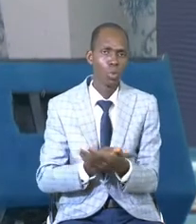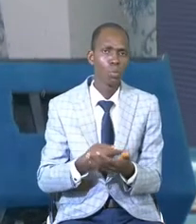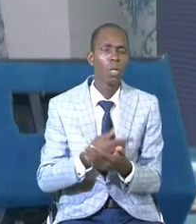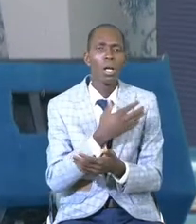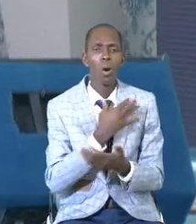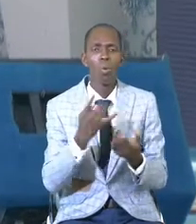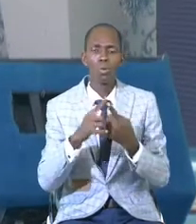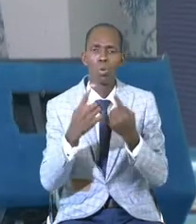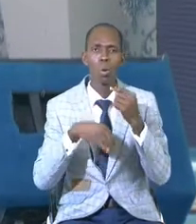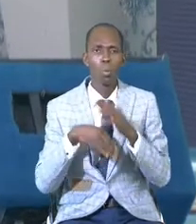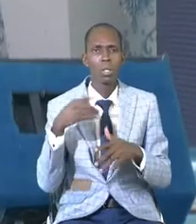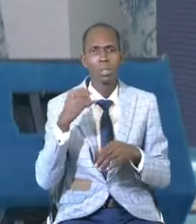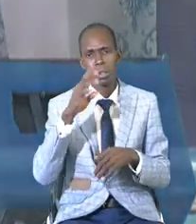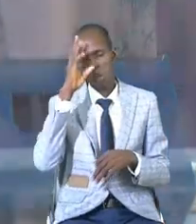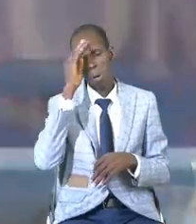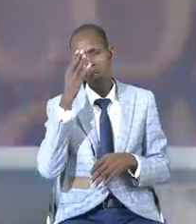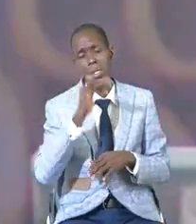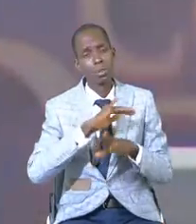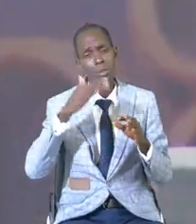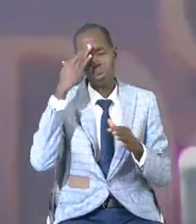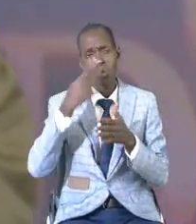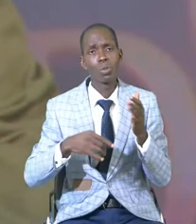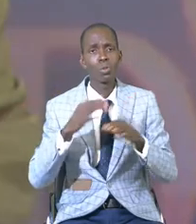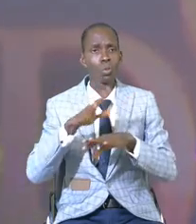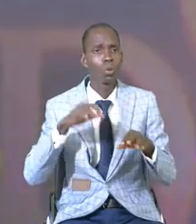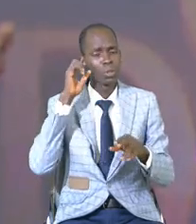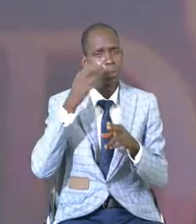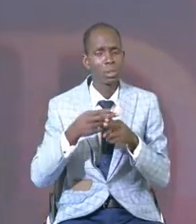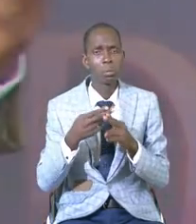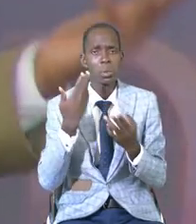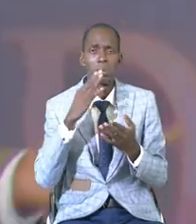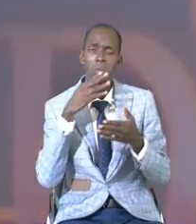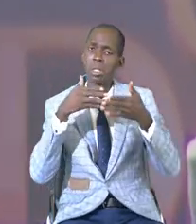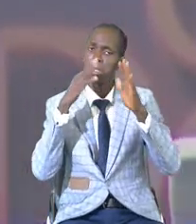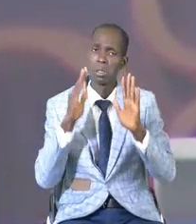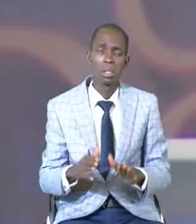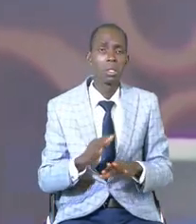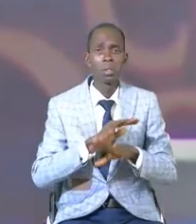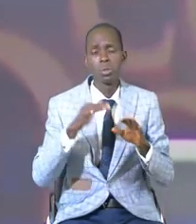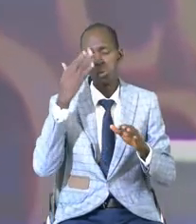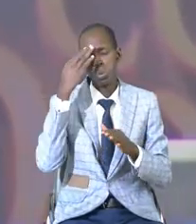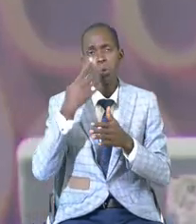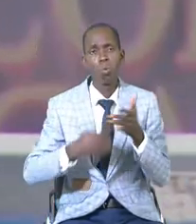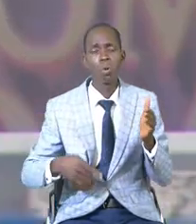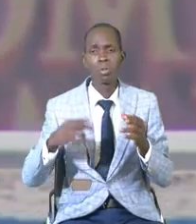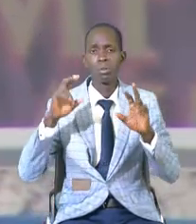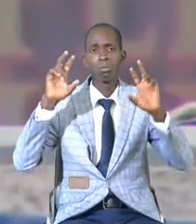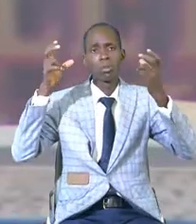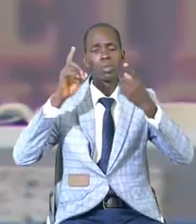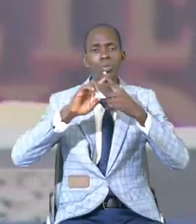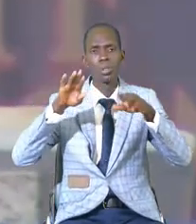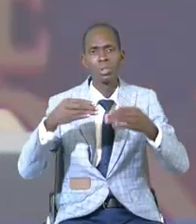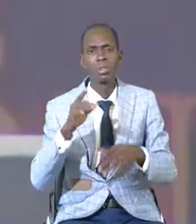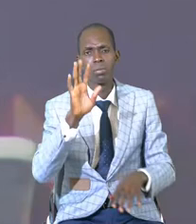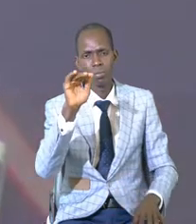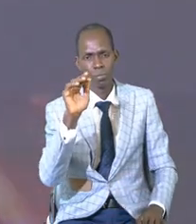I don't know what to call his name. The leader there, I don't know what a title to give him. He says, come. I